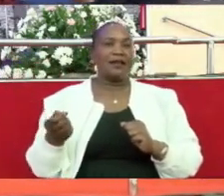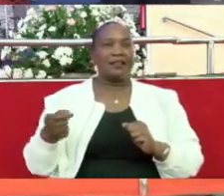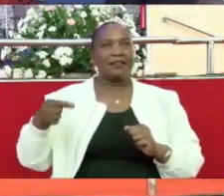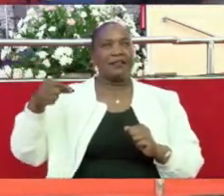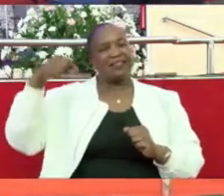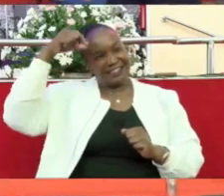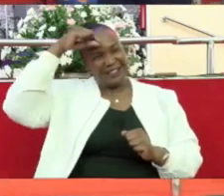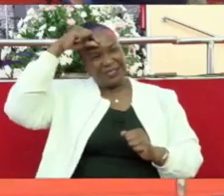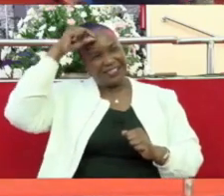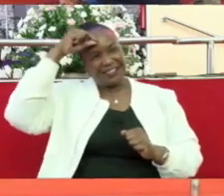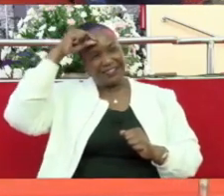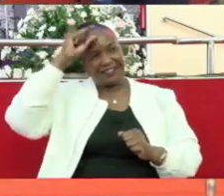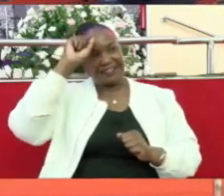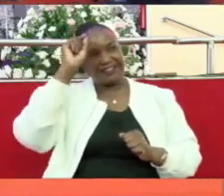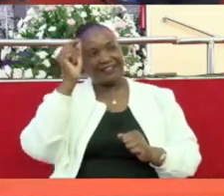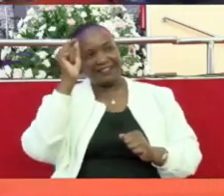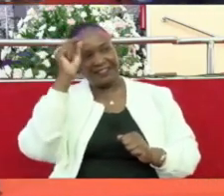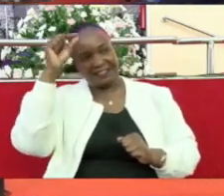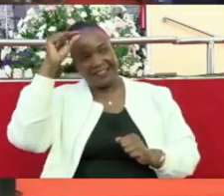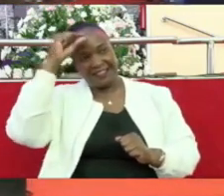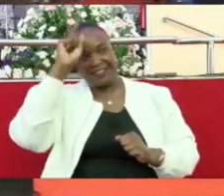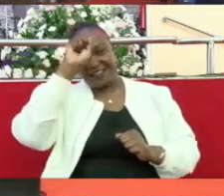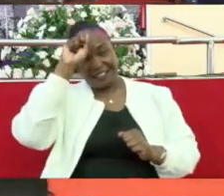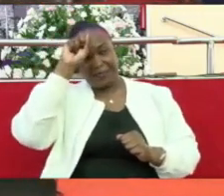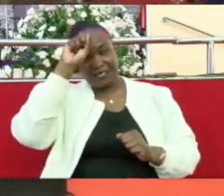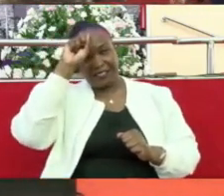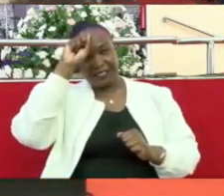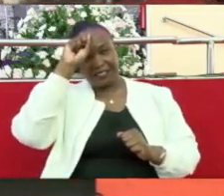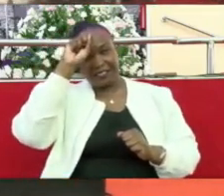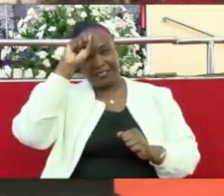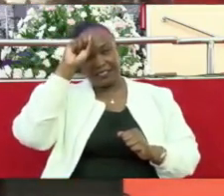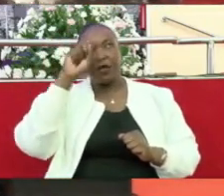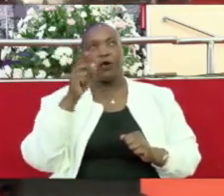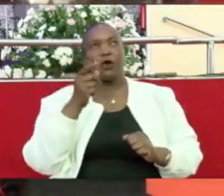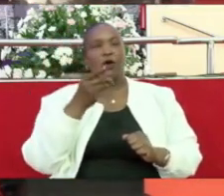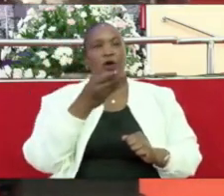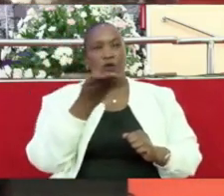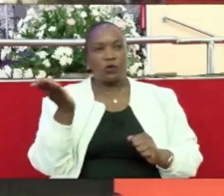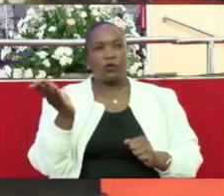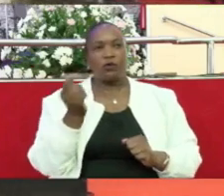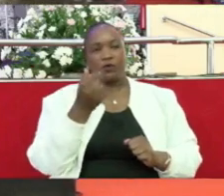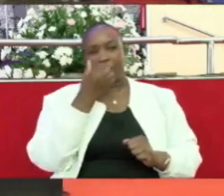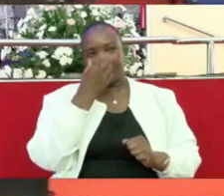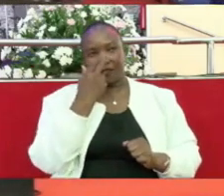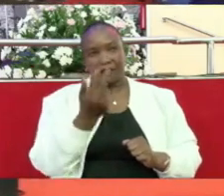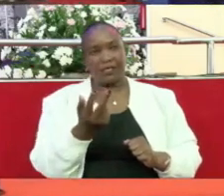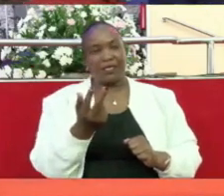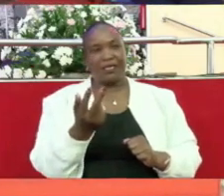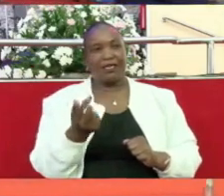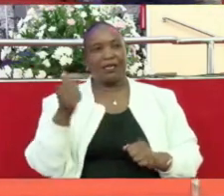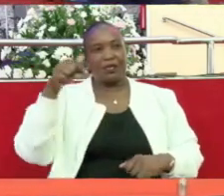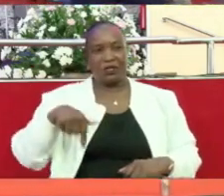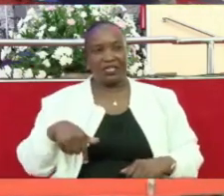I, the Lord, will help you. Mimi Mungu nitawasaidia. This Egyptian you see today, wa Misri mwaonao leo, you will see them